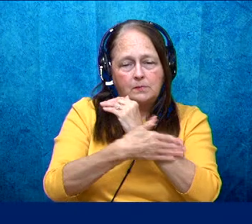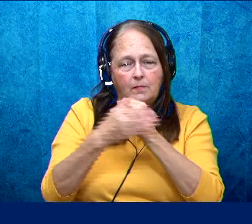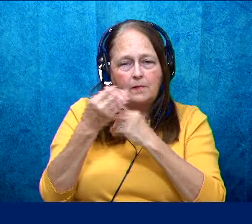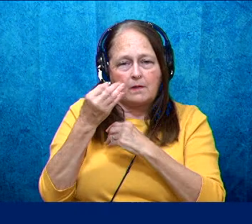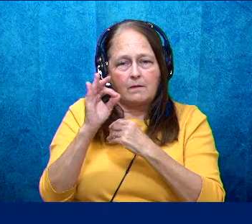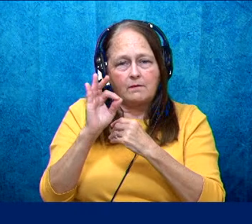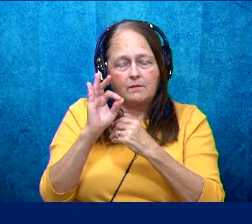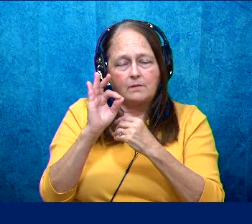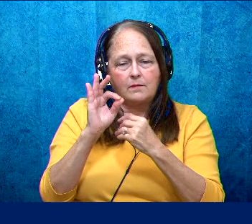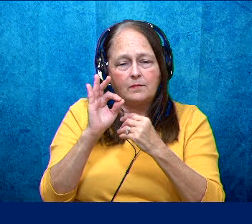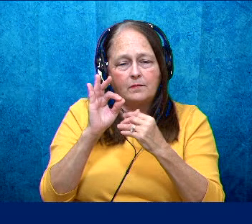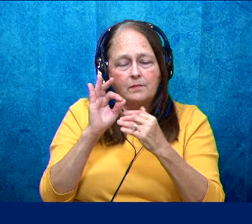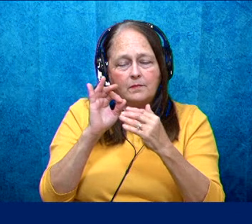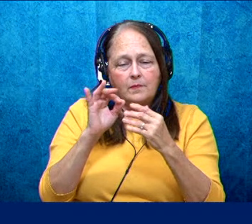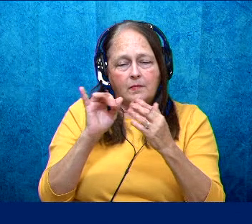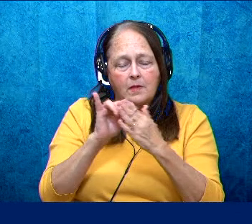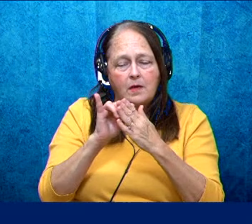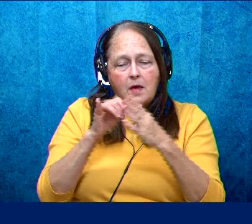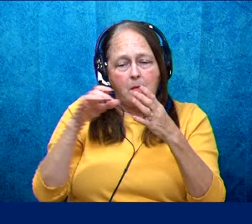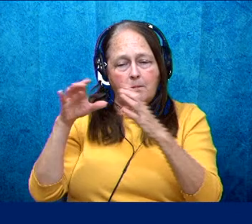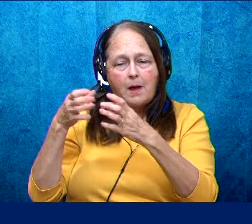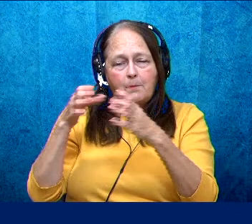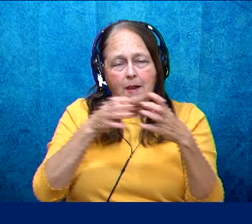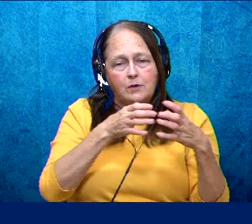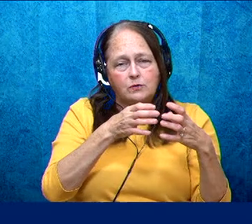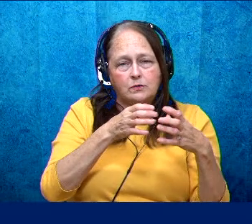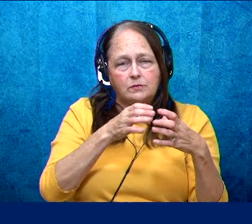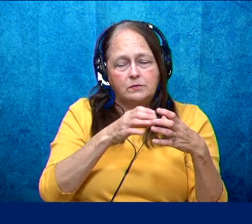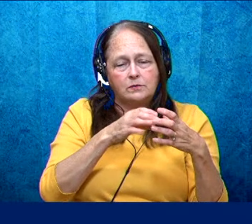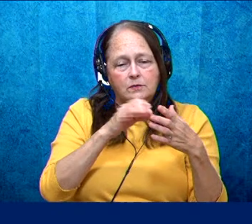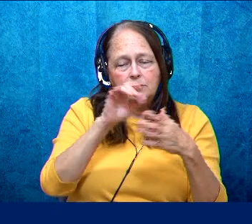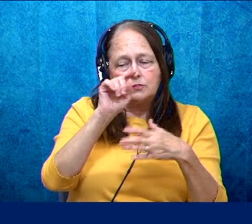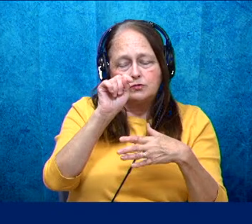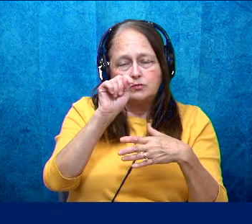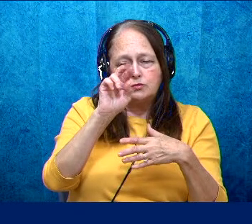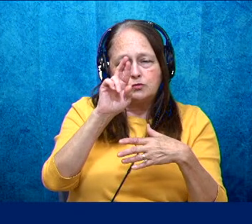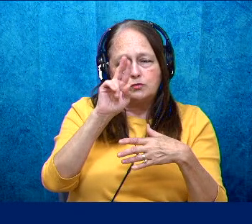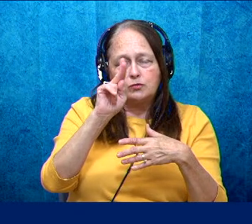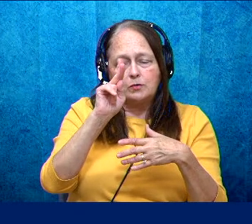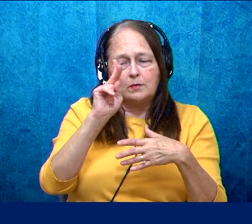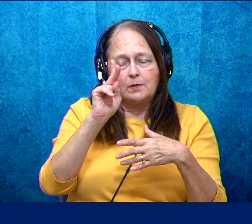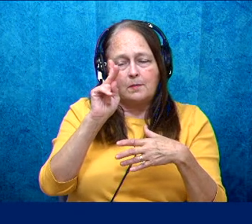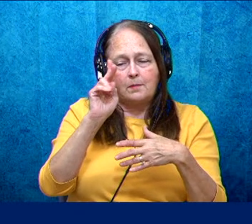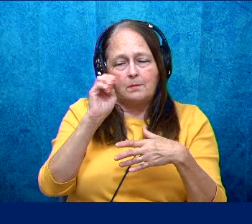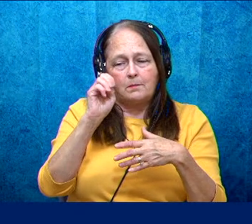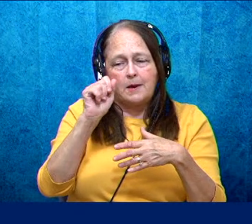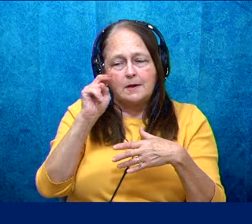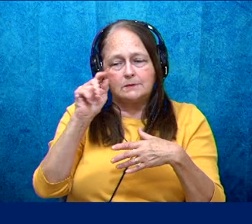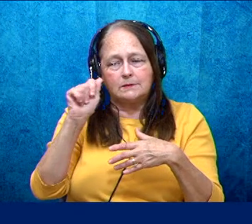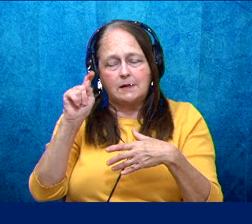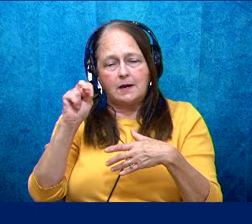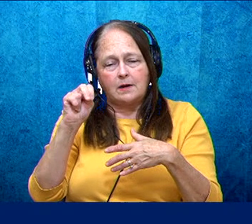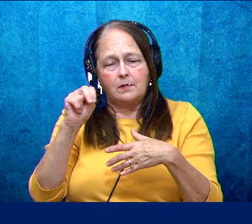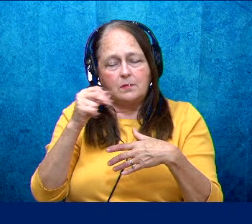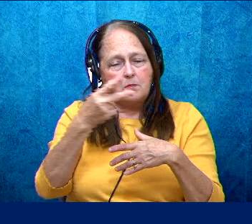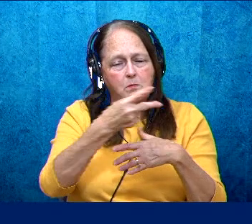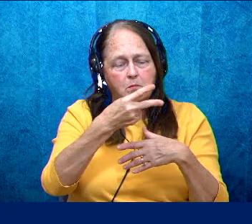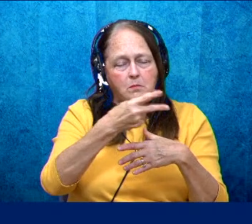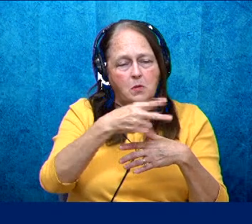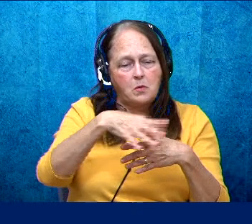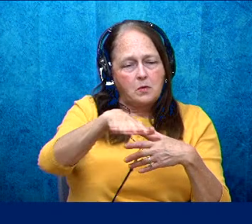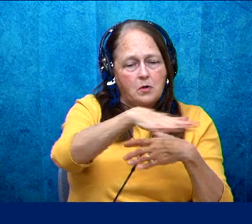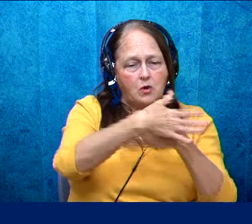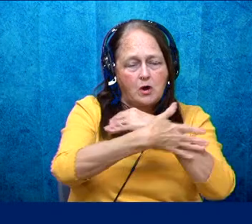of their population density. If you look at Turkmenistan and Uzbekistan, both of those countries have